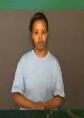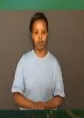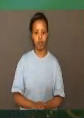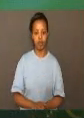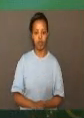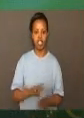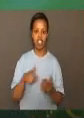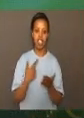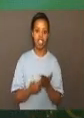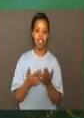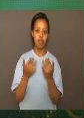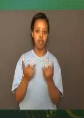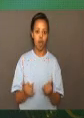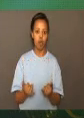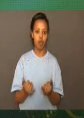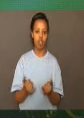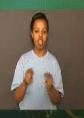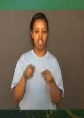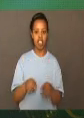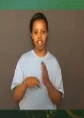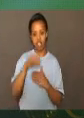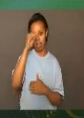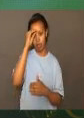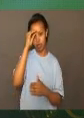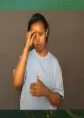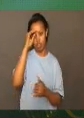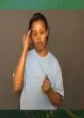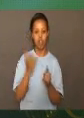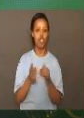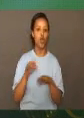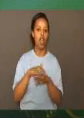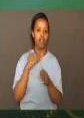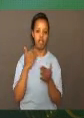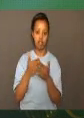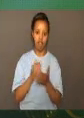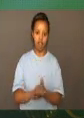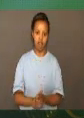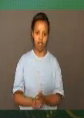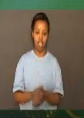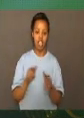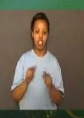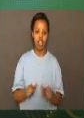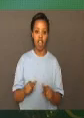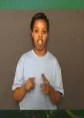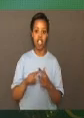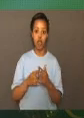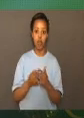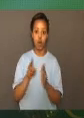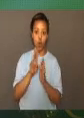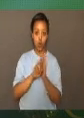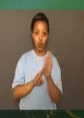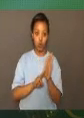We have reached the end of our lesson. Today, we started our